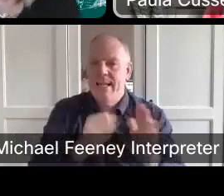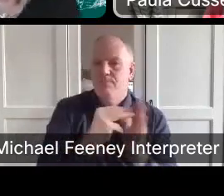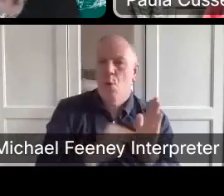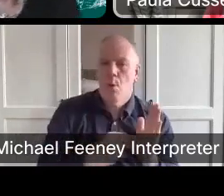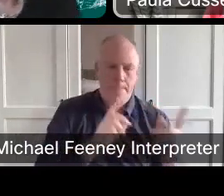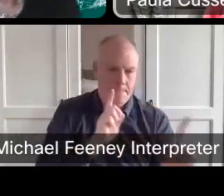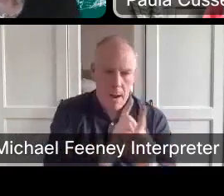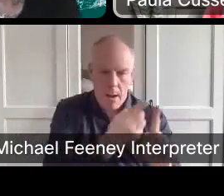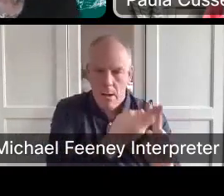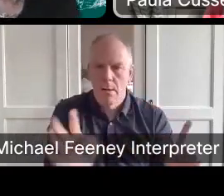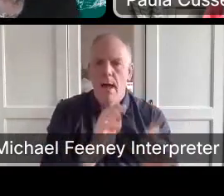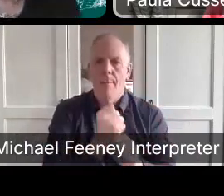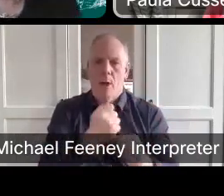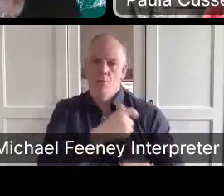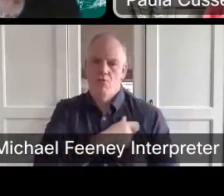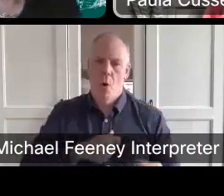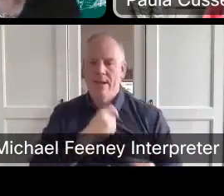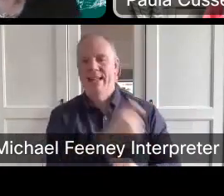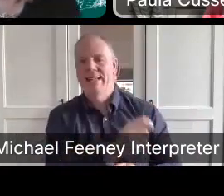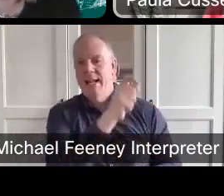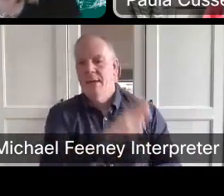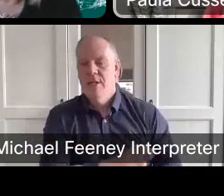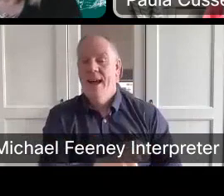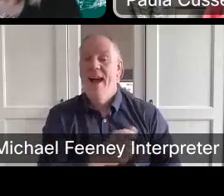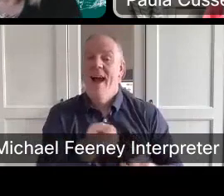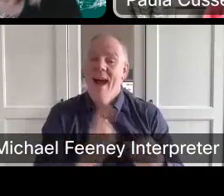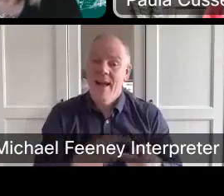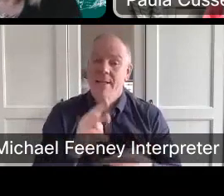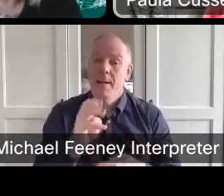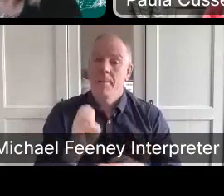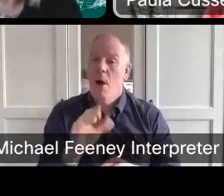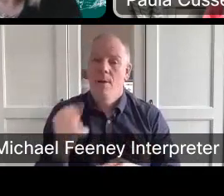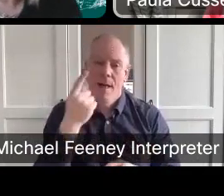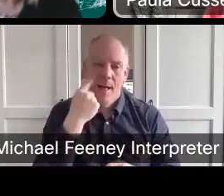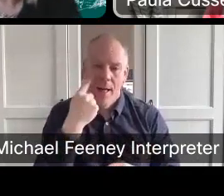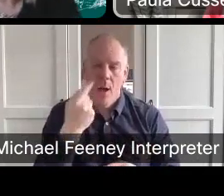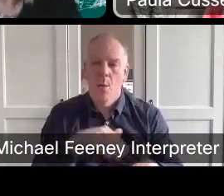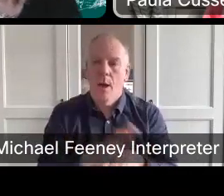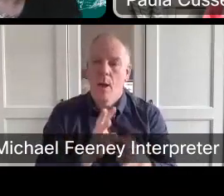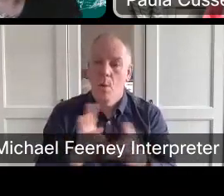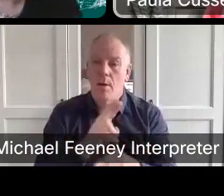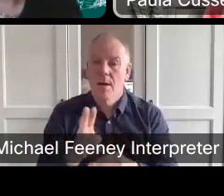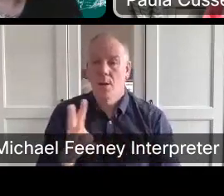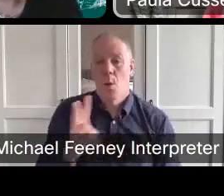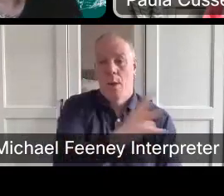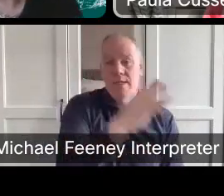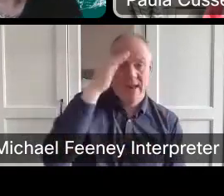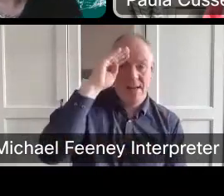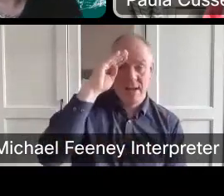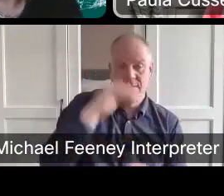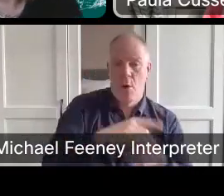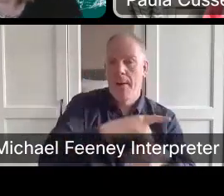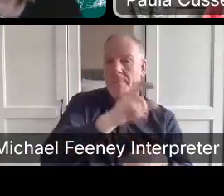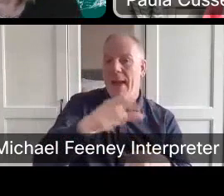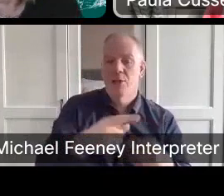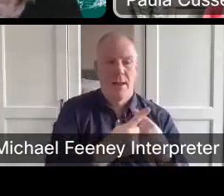of designated person. And again, I know, Paula, we're going to be testing it out down in the West with some of your patient liaison staff. So again,